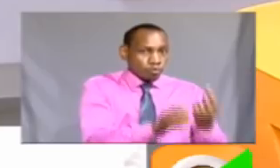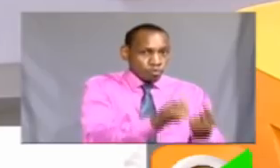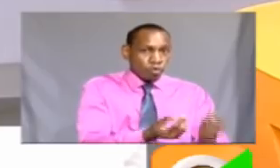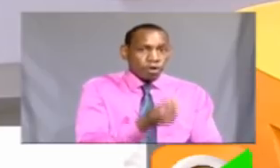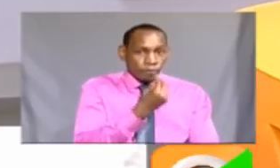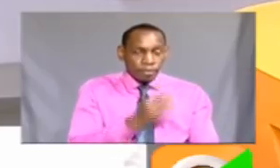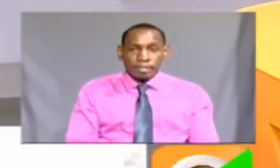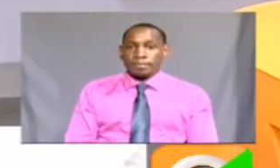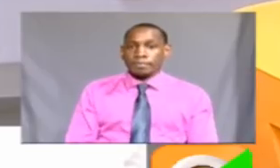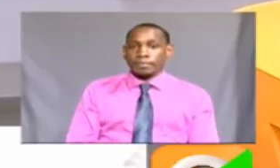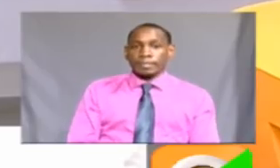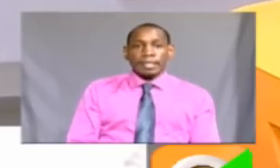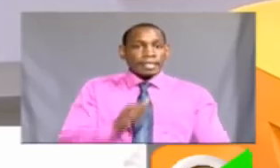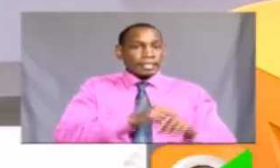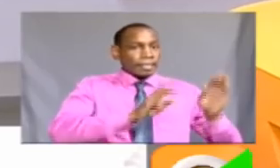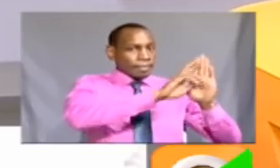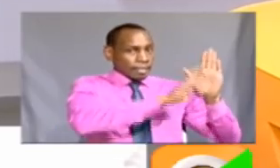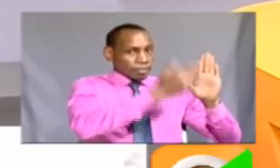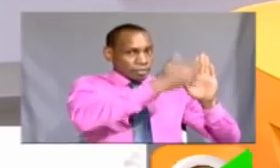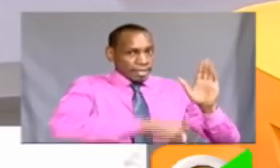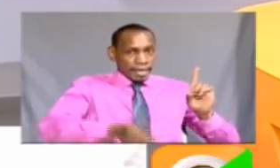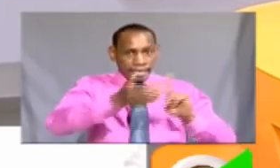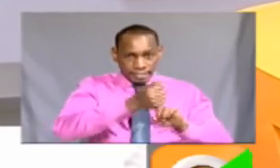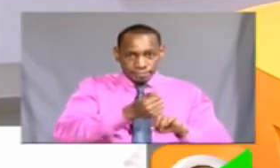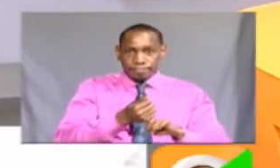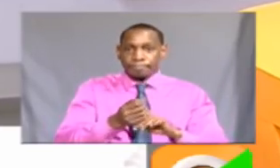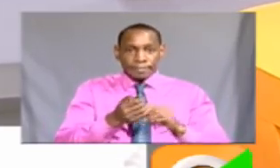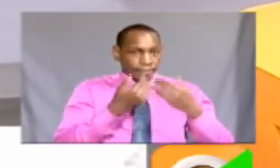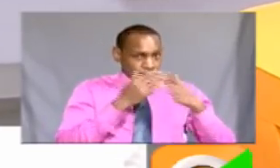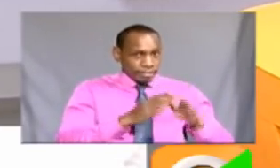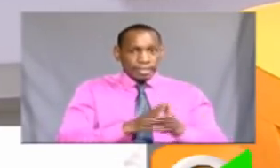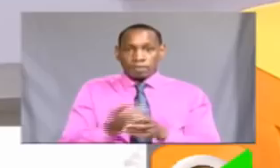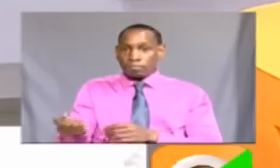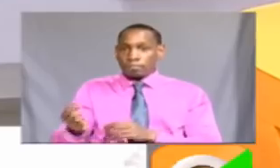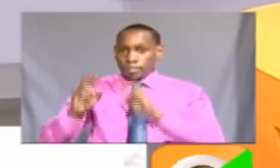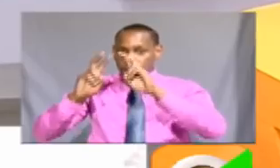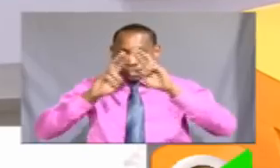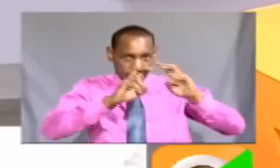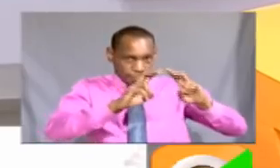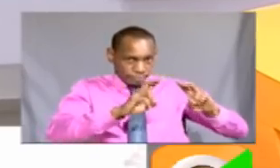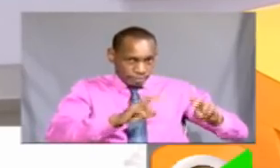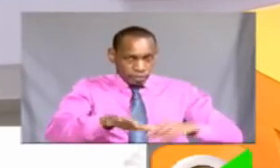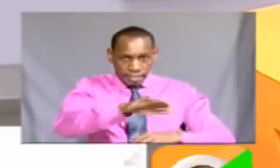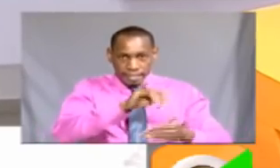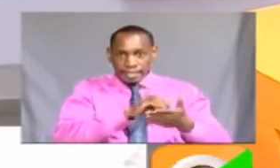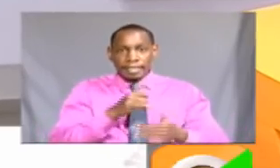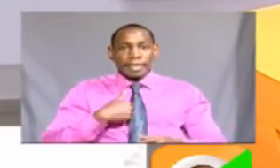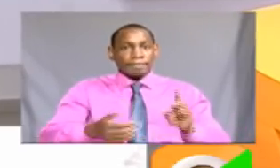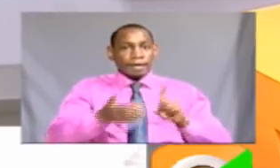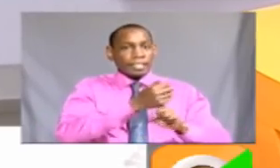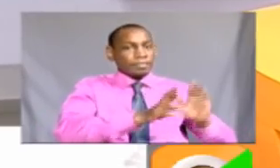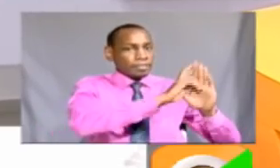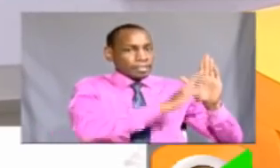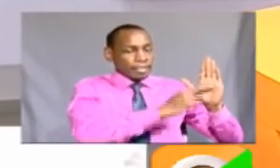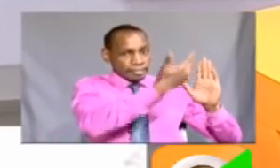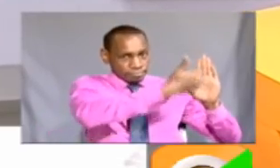areas. Now, once they have done all of this, there will be an inspection that will be done on the specific premises to ensure that they have met each of